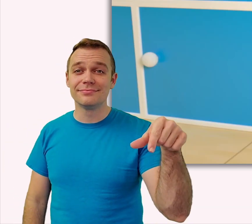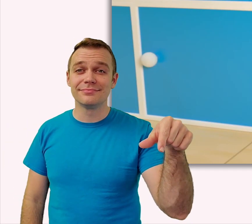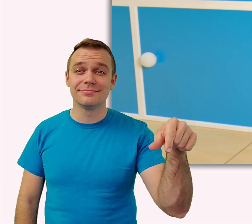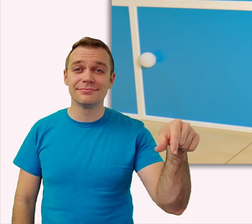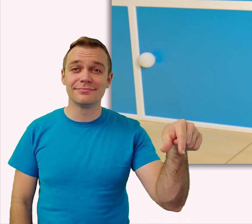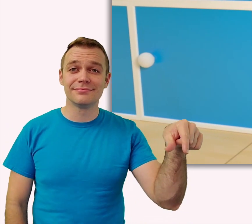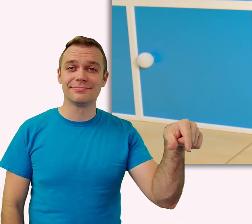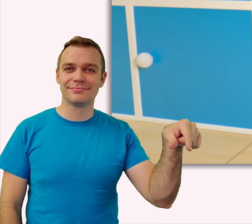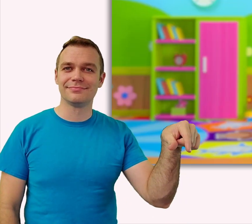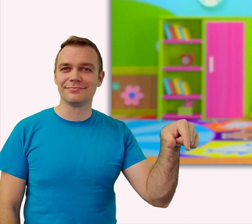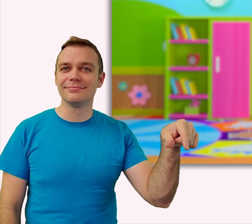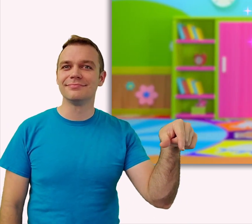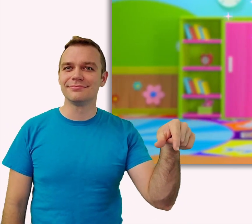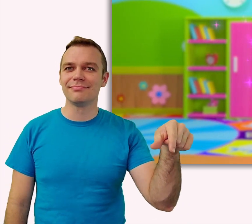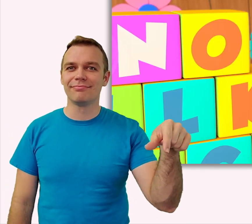Q